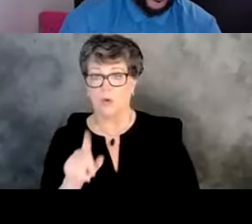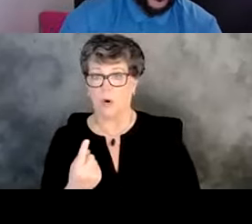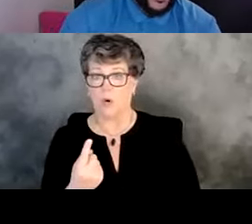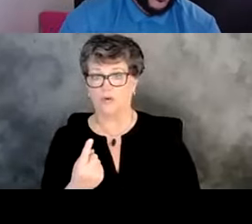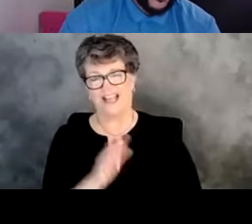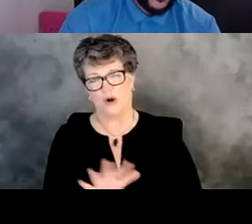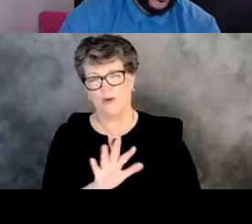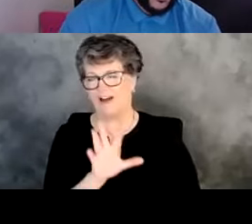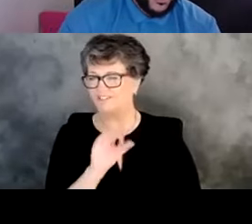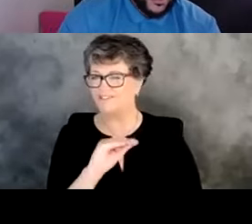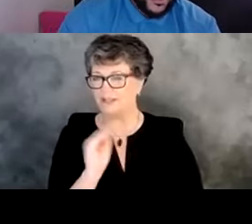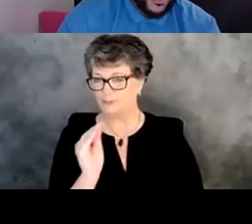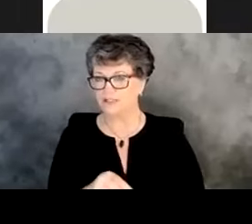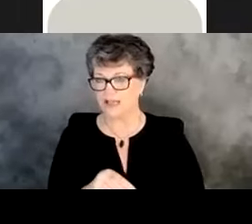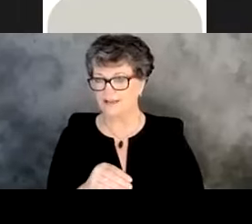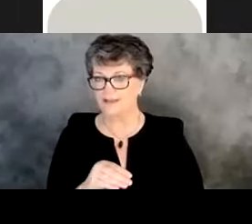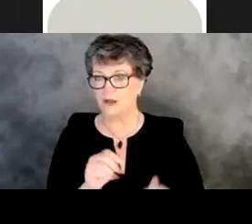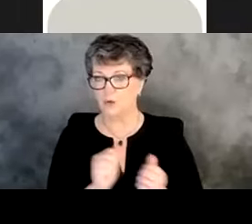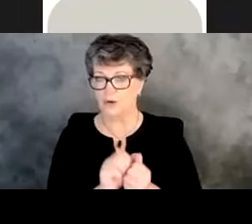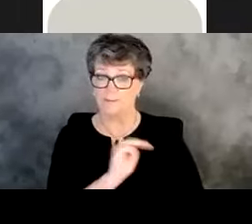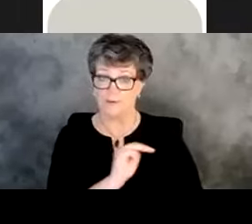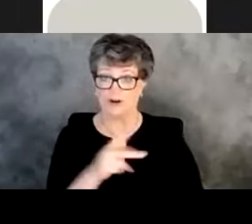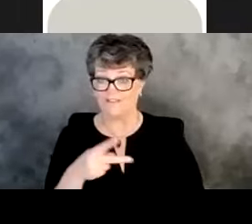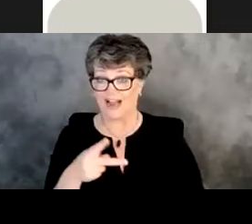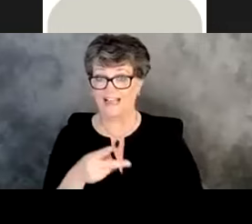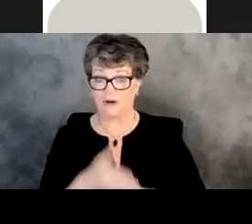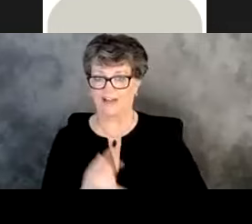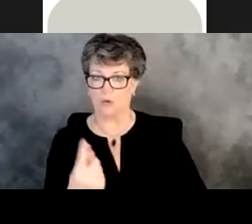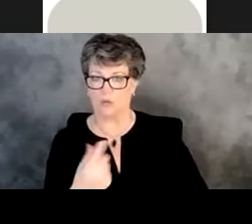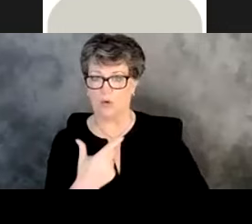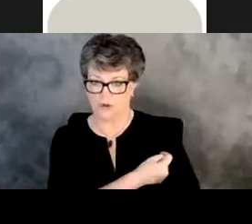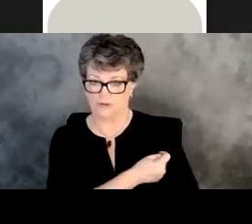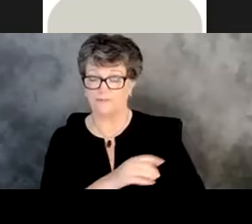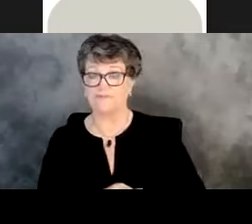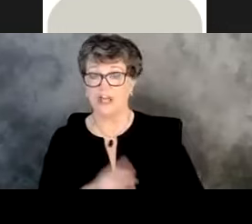around 50% with Moderna and Pfizer. To